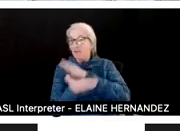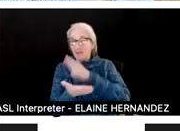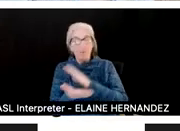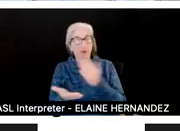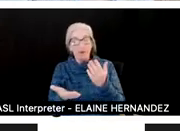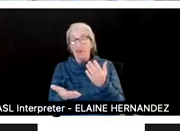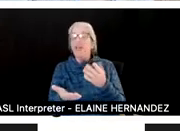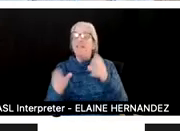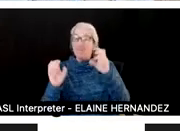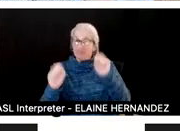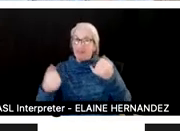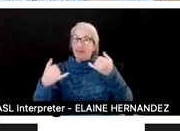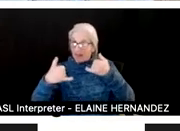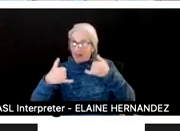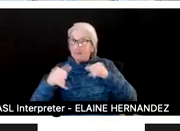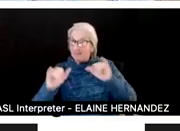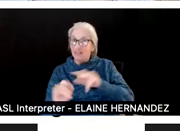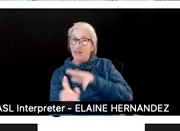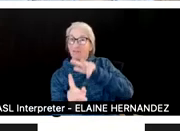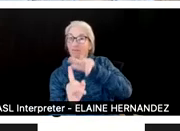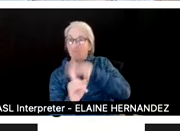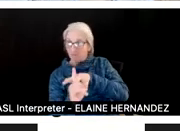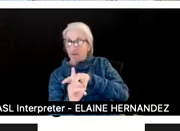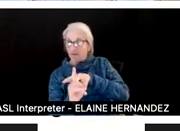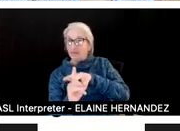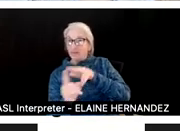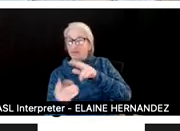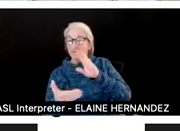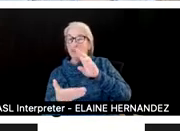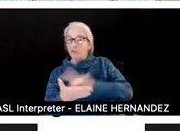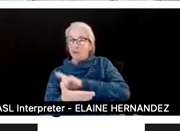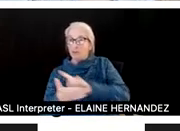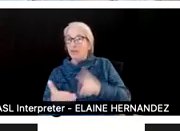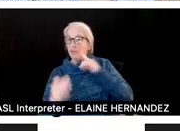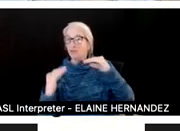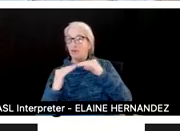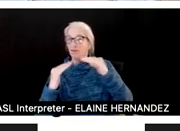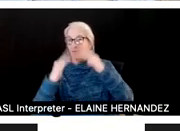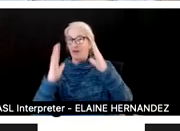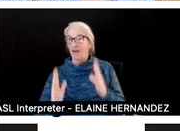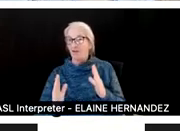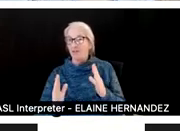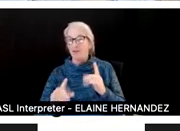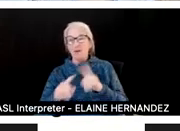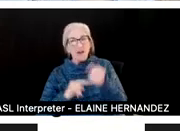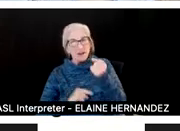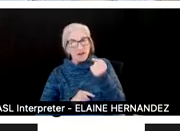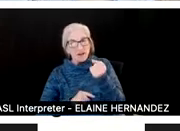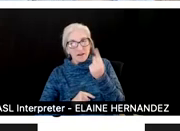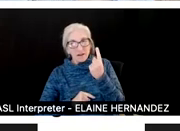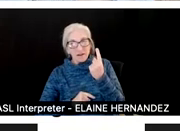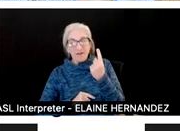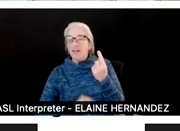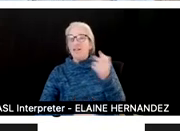seek protection. However, immigration status is not a separate protected class under